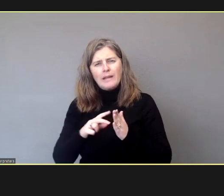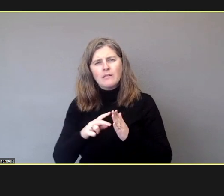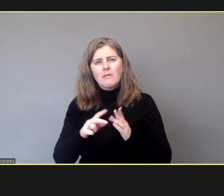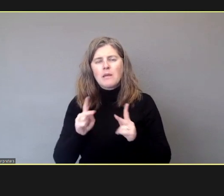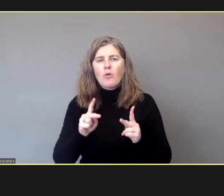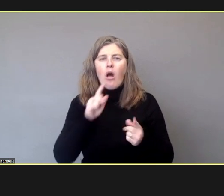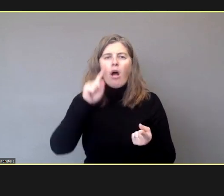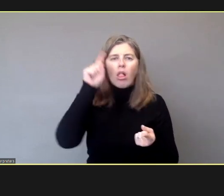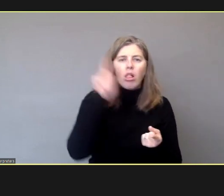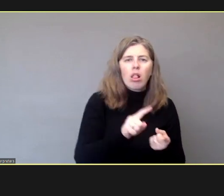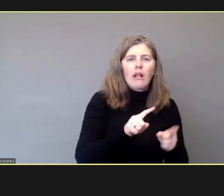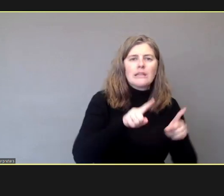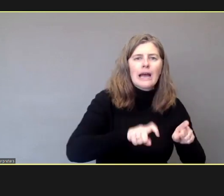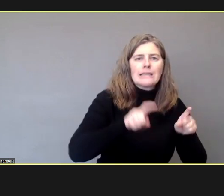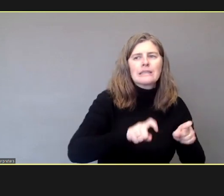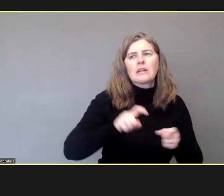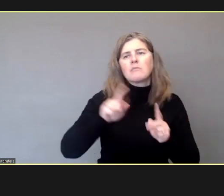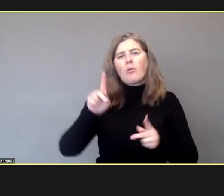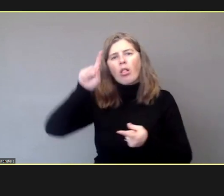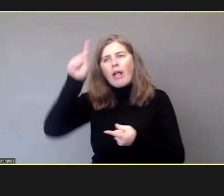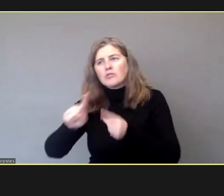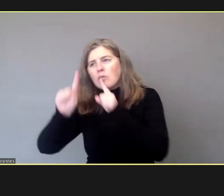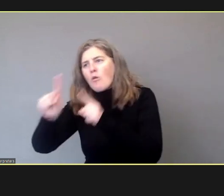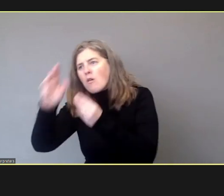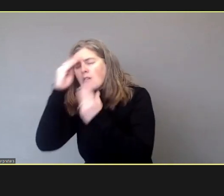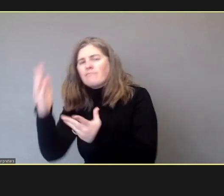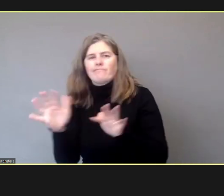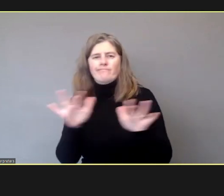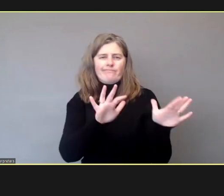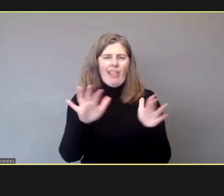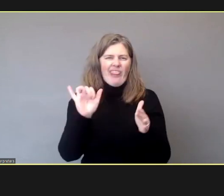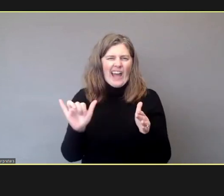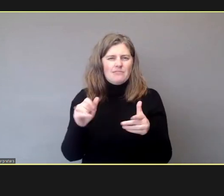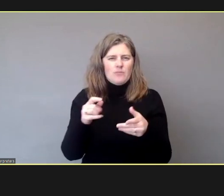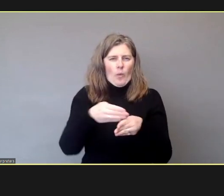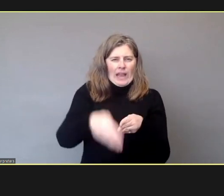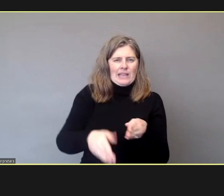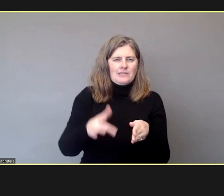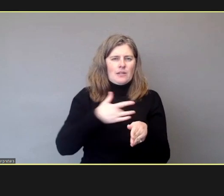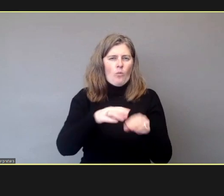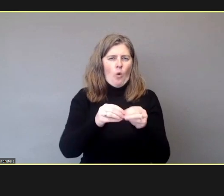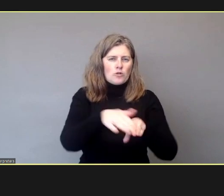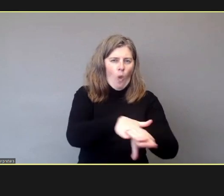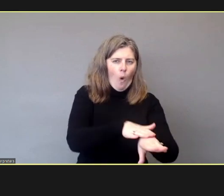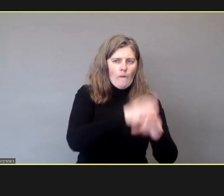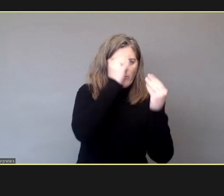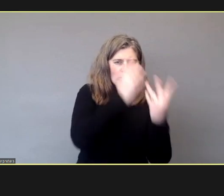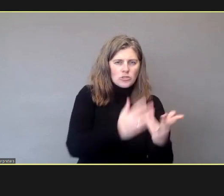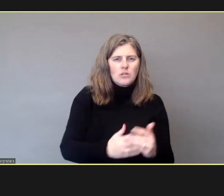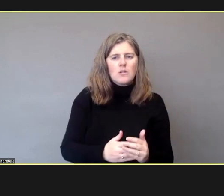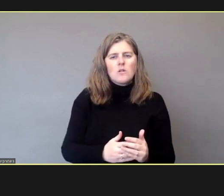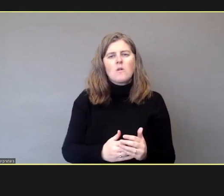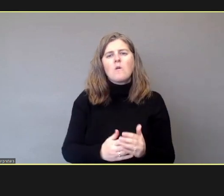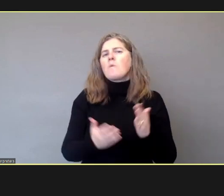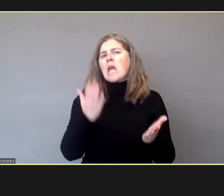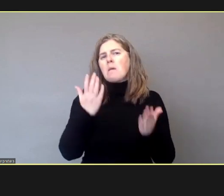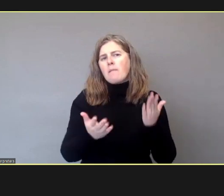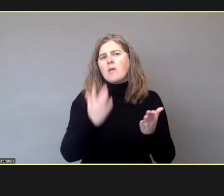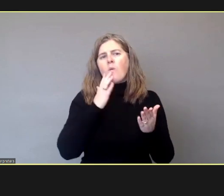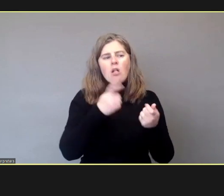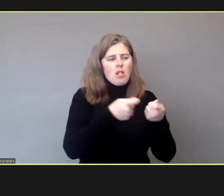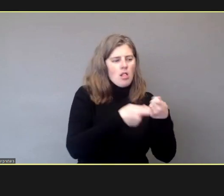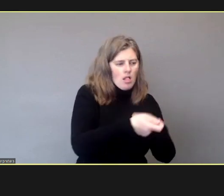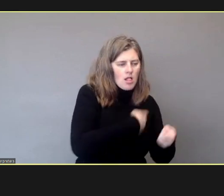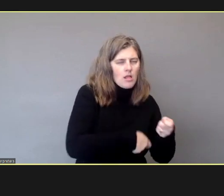tested, reporting, things like that. So we will actually probably provide a little bit more raw version of